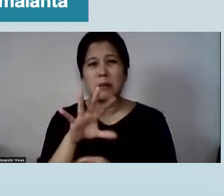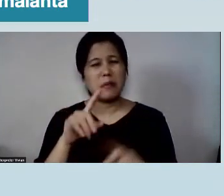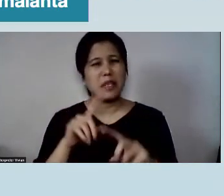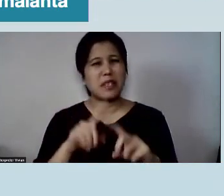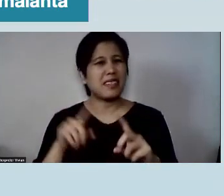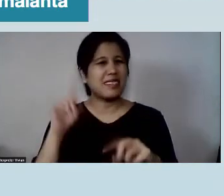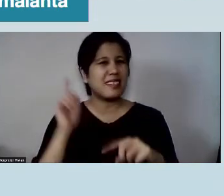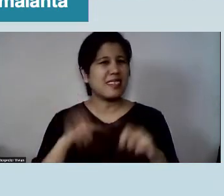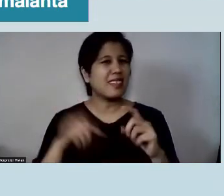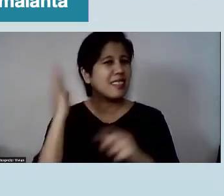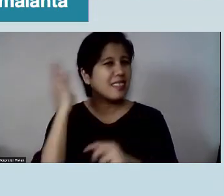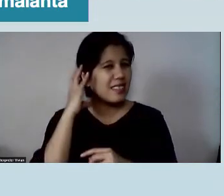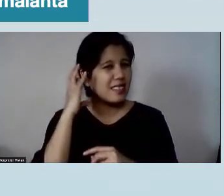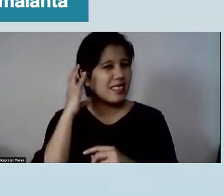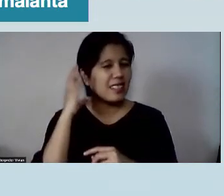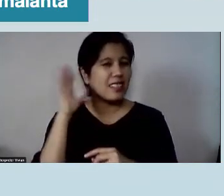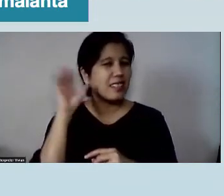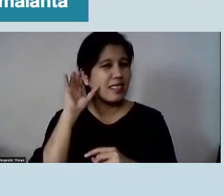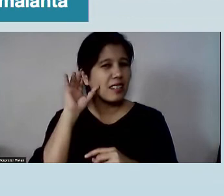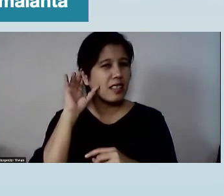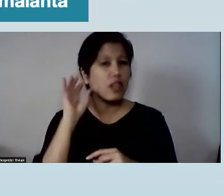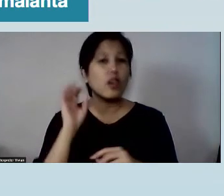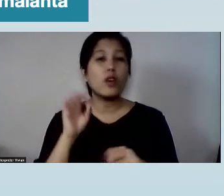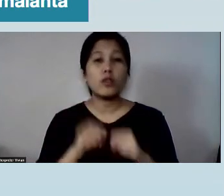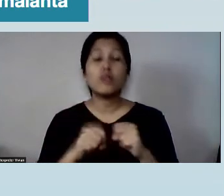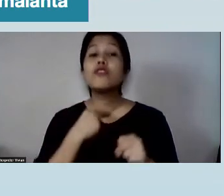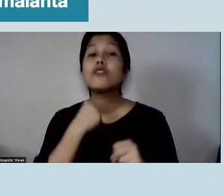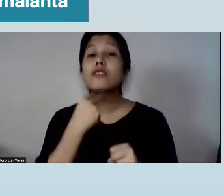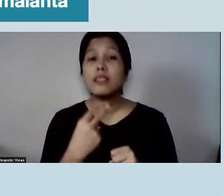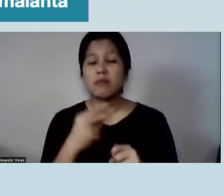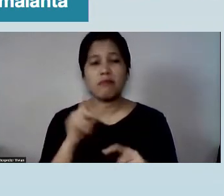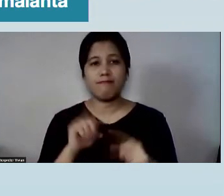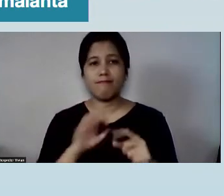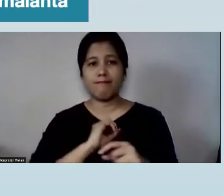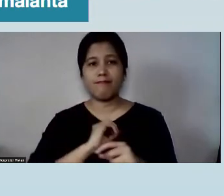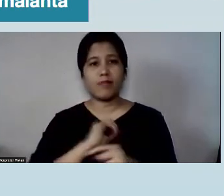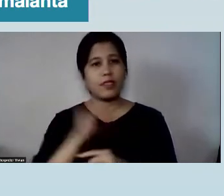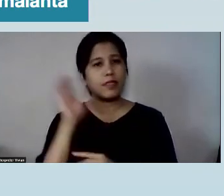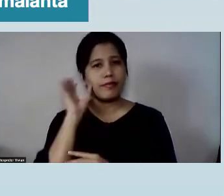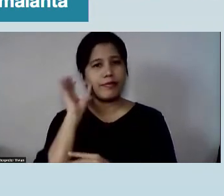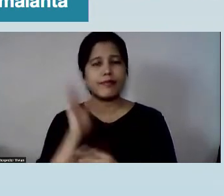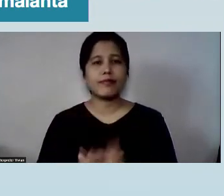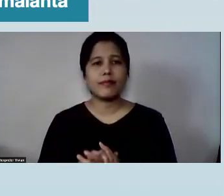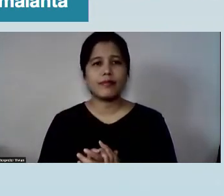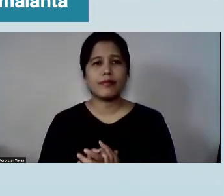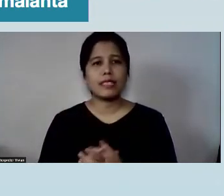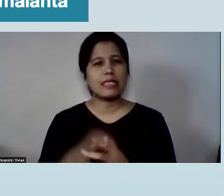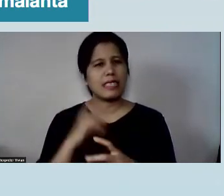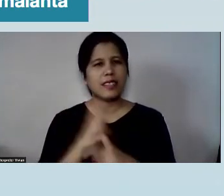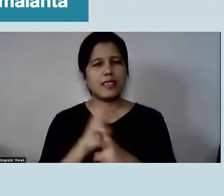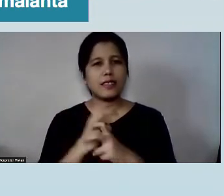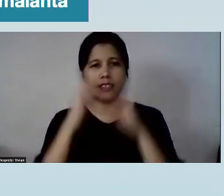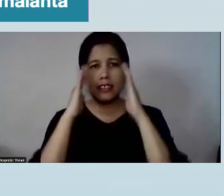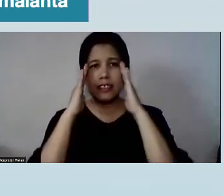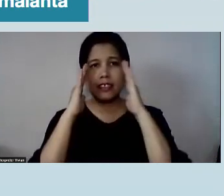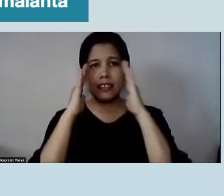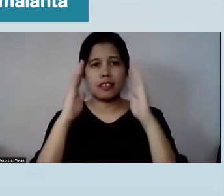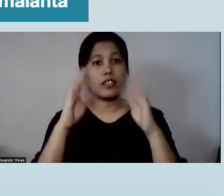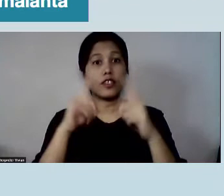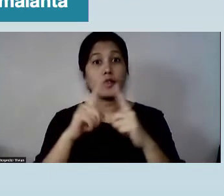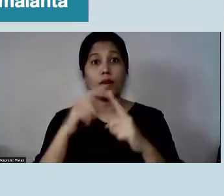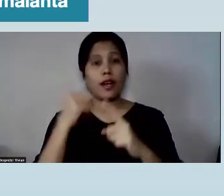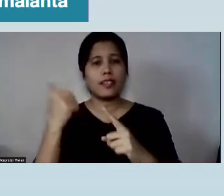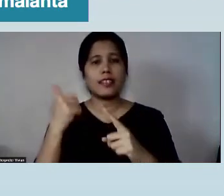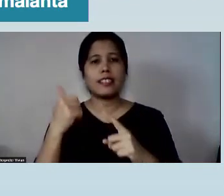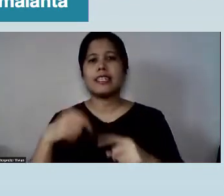marinig sarili niya. So he has to shout. Next. Difficulty listening to others. Eto, pinakahirap